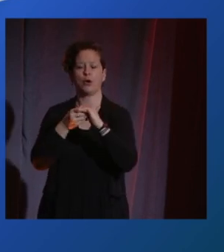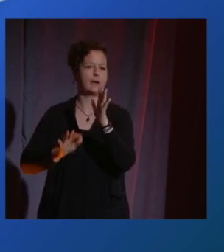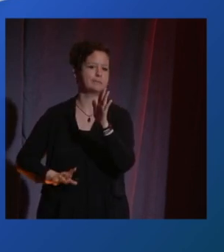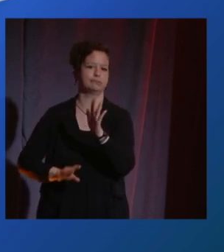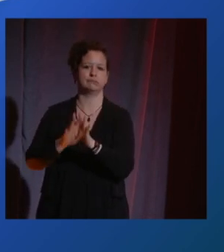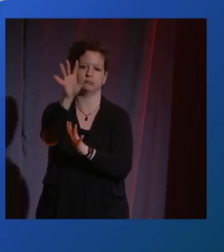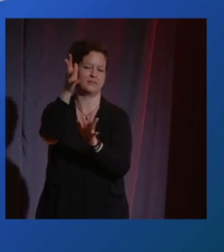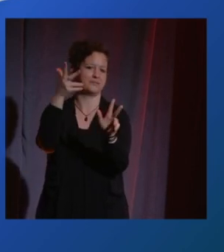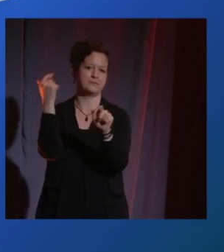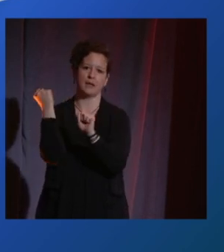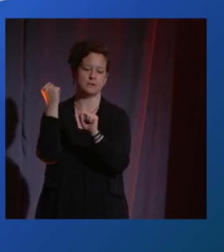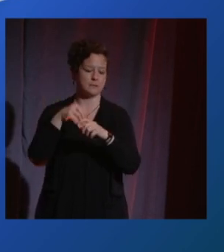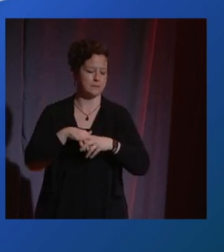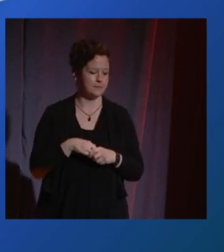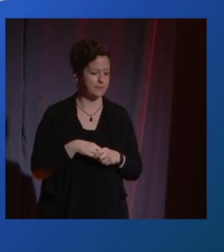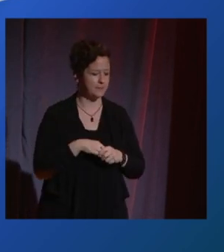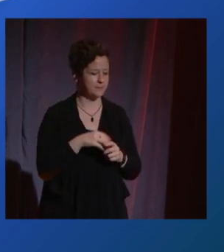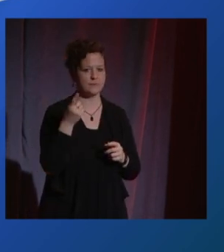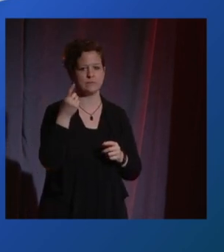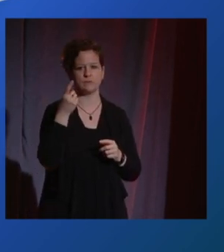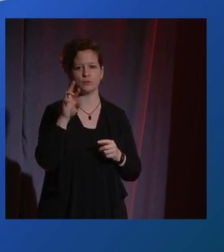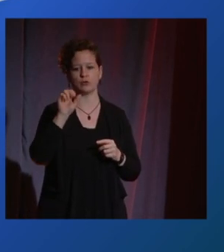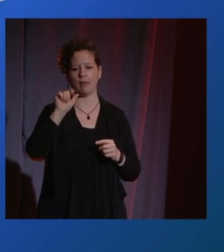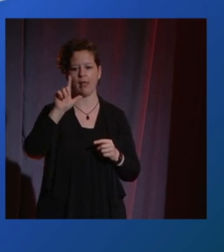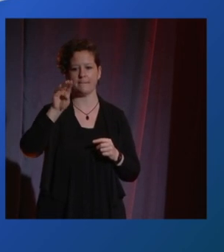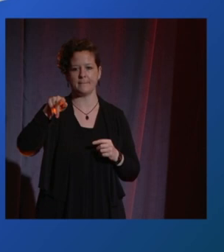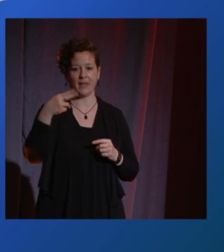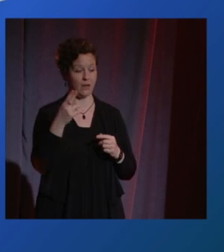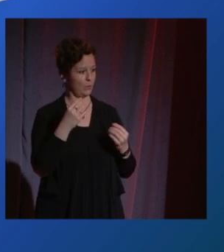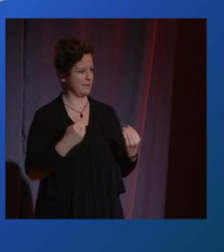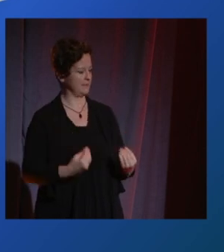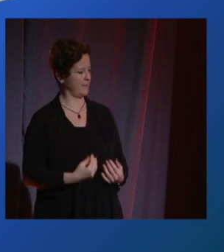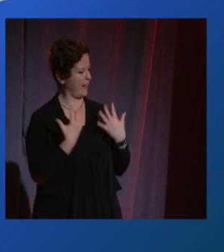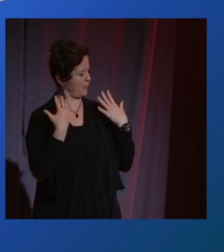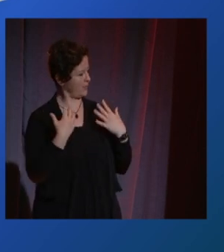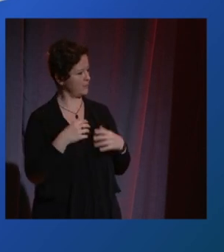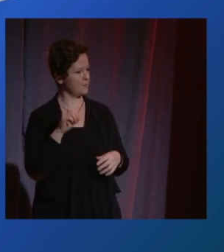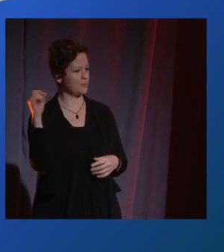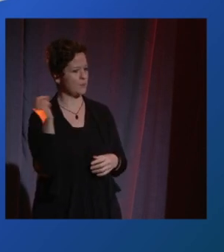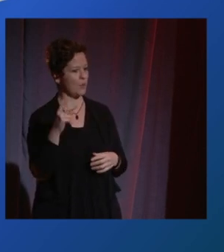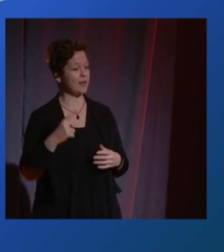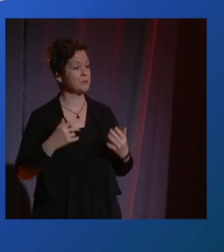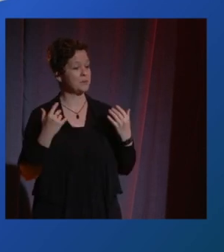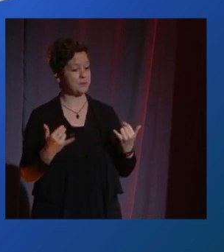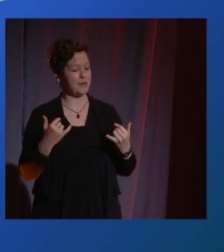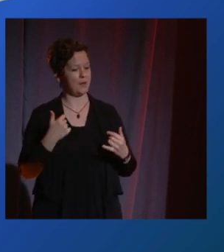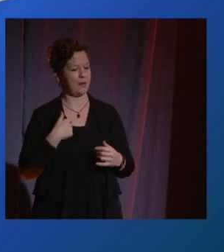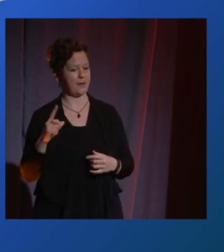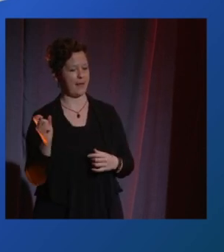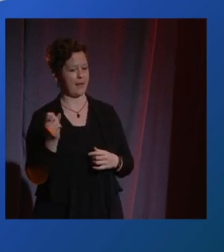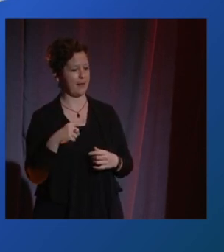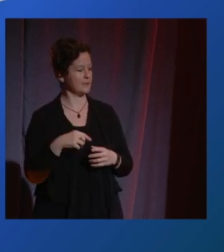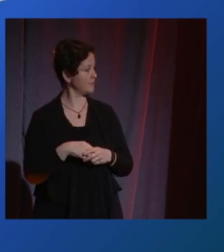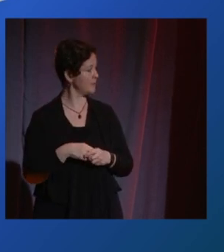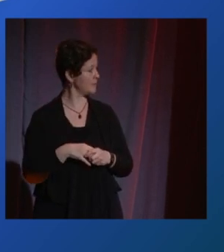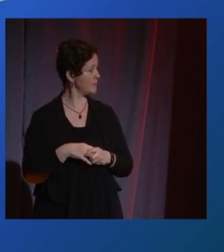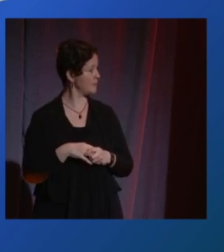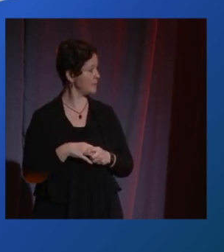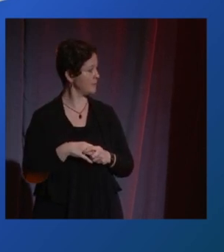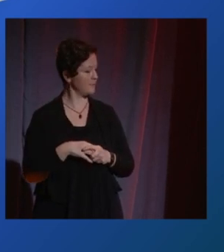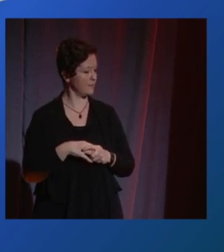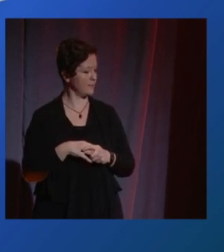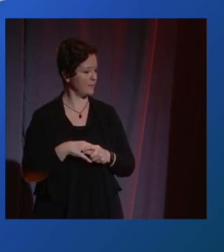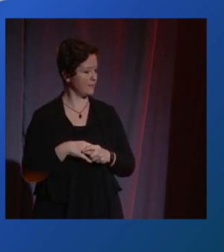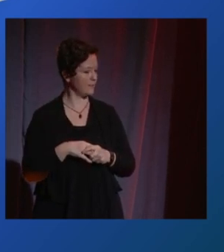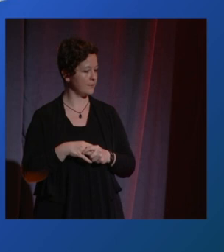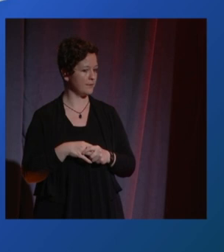rate that's very inspiring so let me ask you to dig deeper so I'll